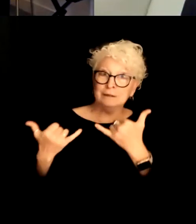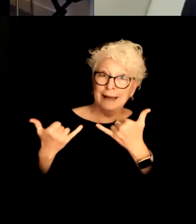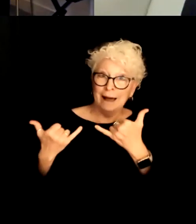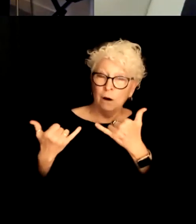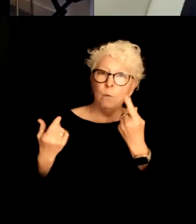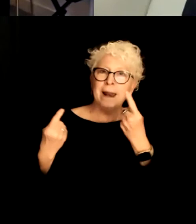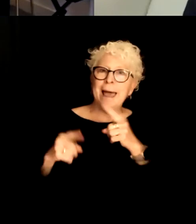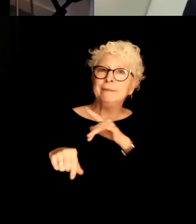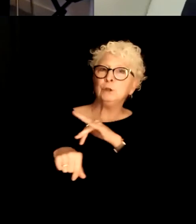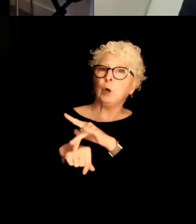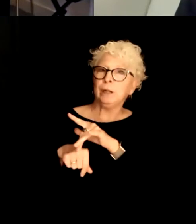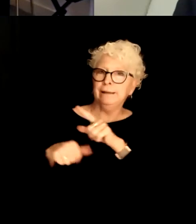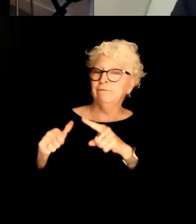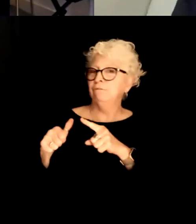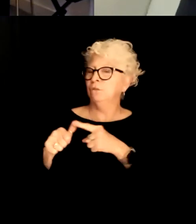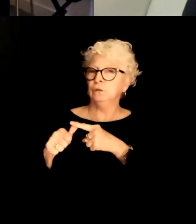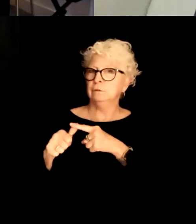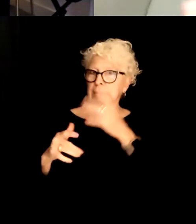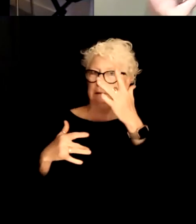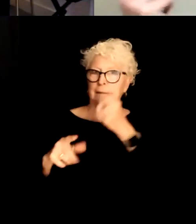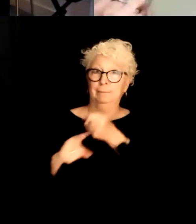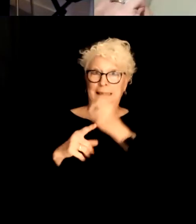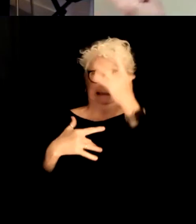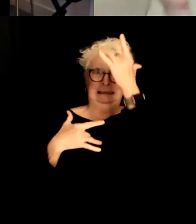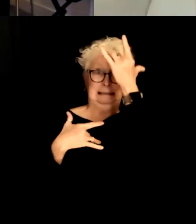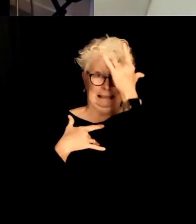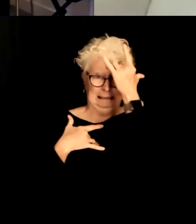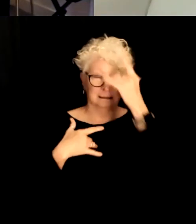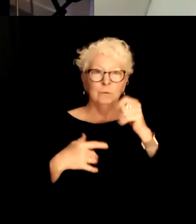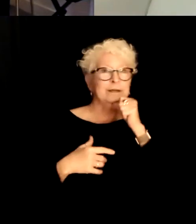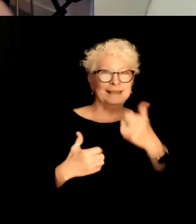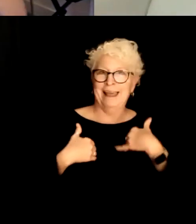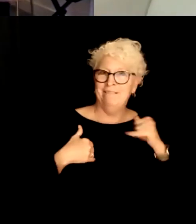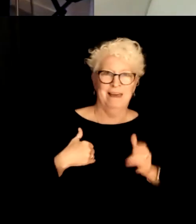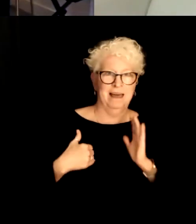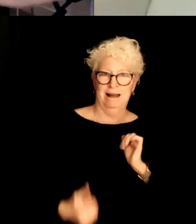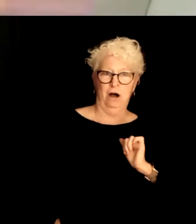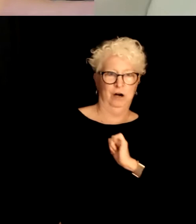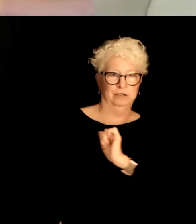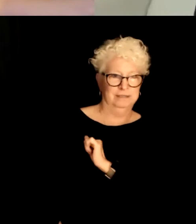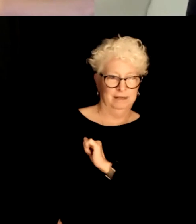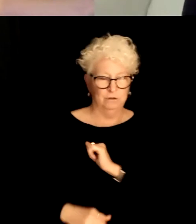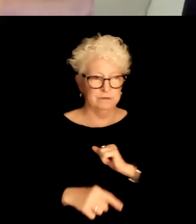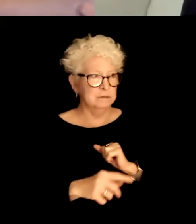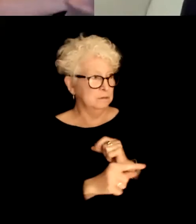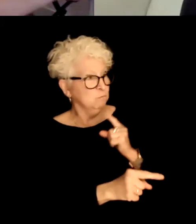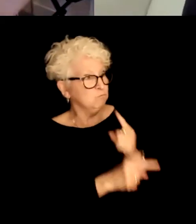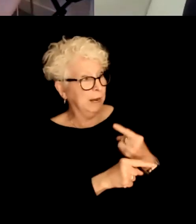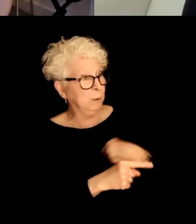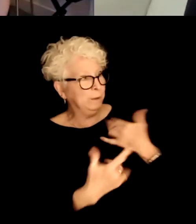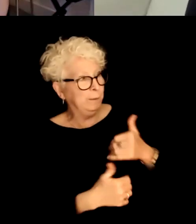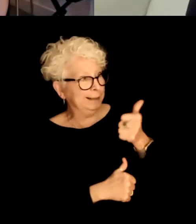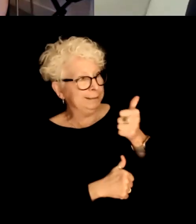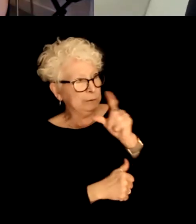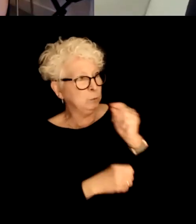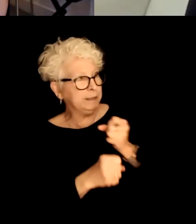do because it's a cohort, but watching it happen in real time. 5, 10, 20 years, right? Yeah, that's right.